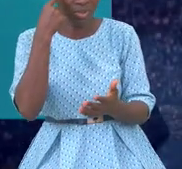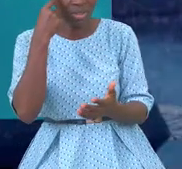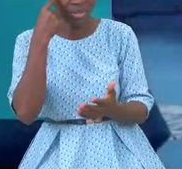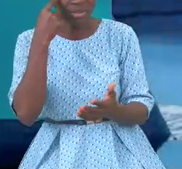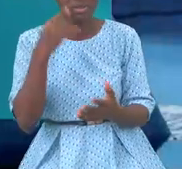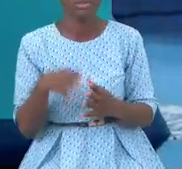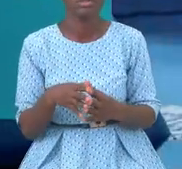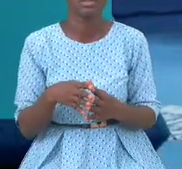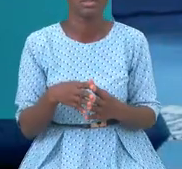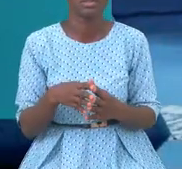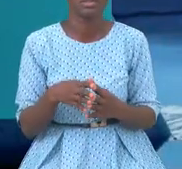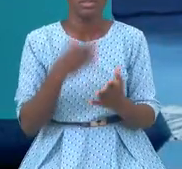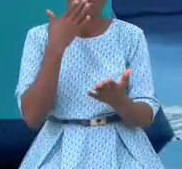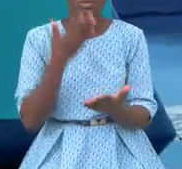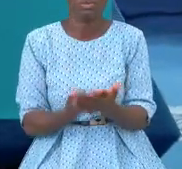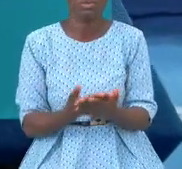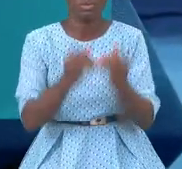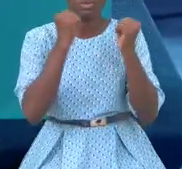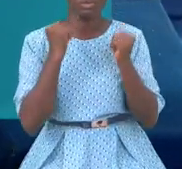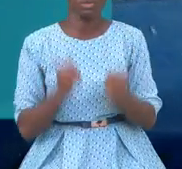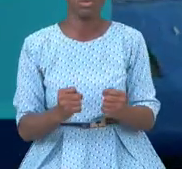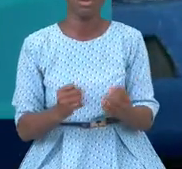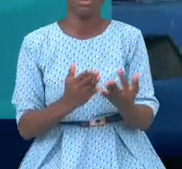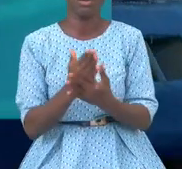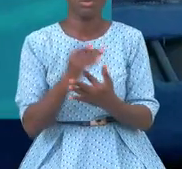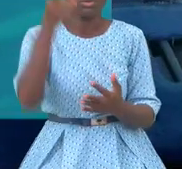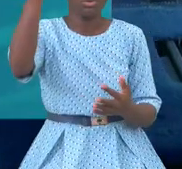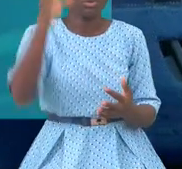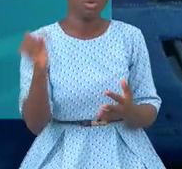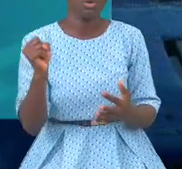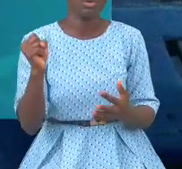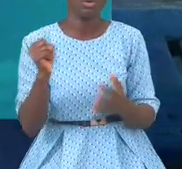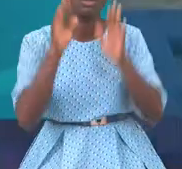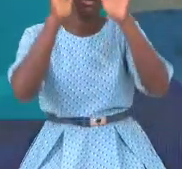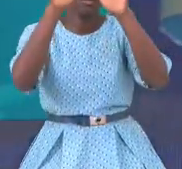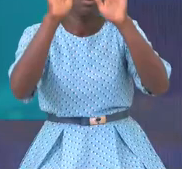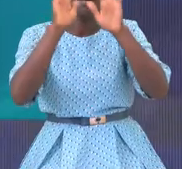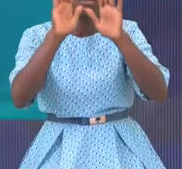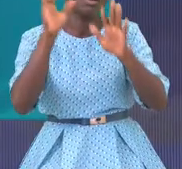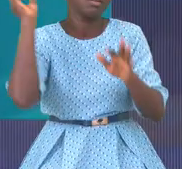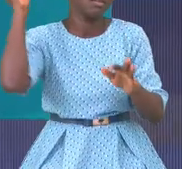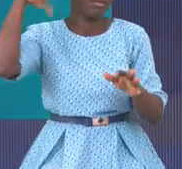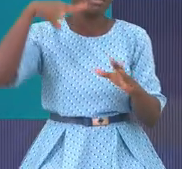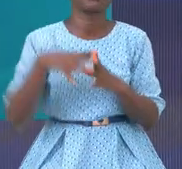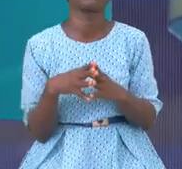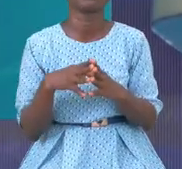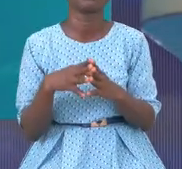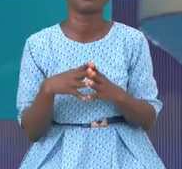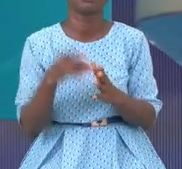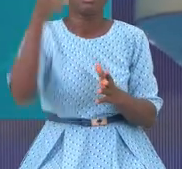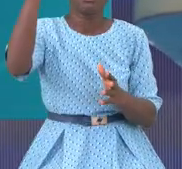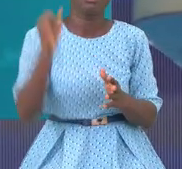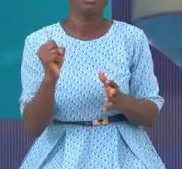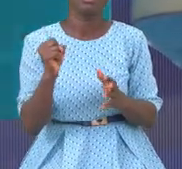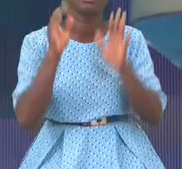grace. God's amazing grace. What does that mean? You look at something. How